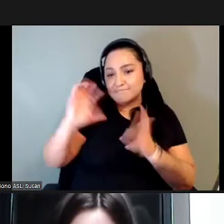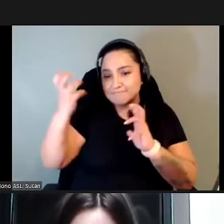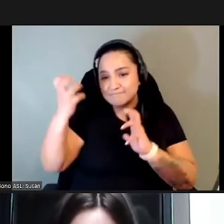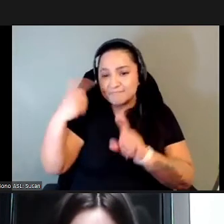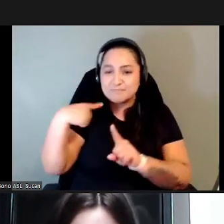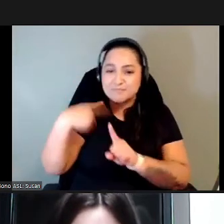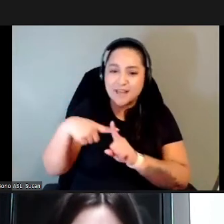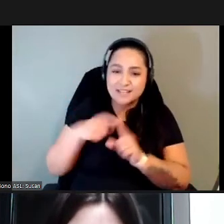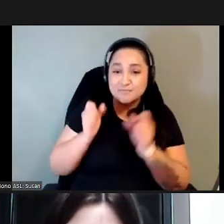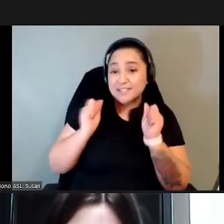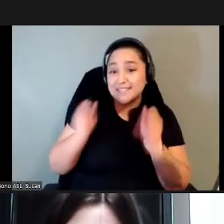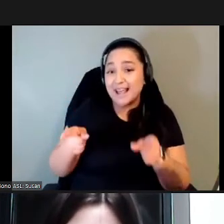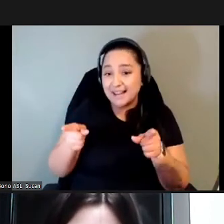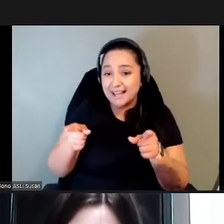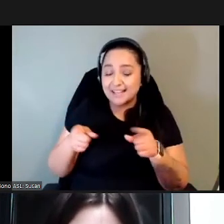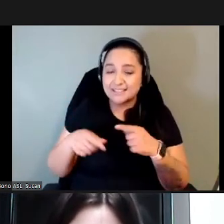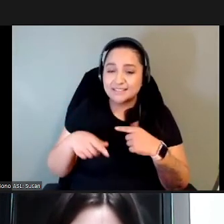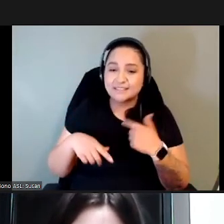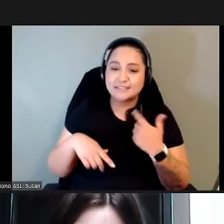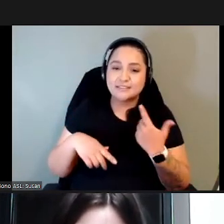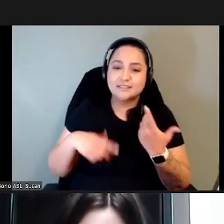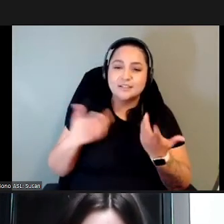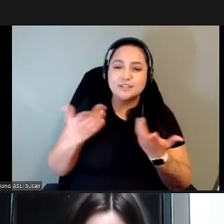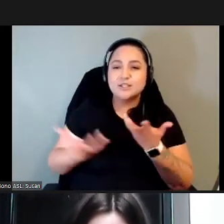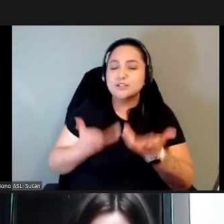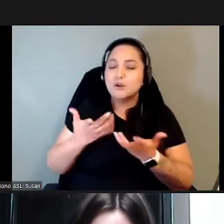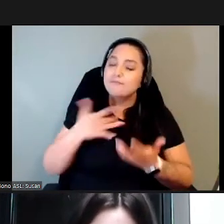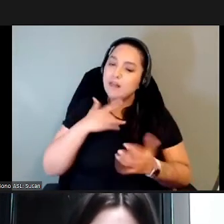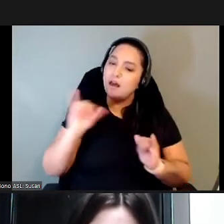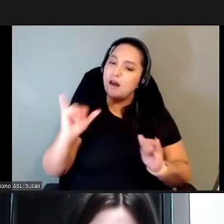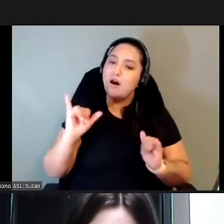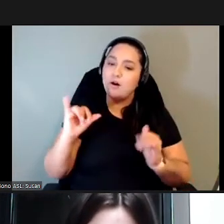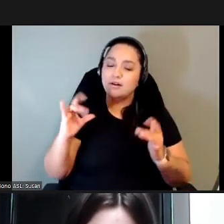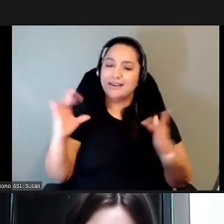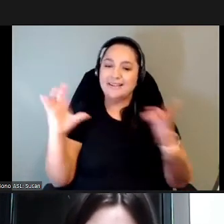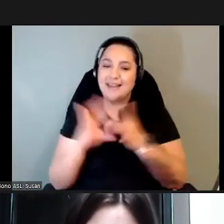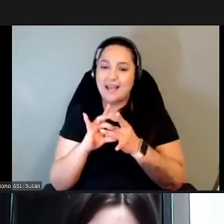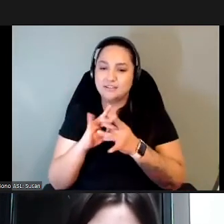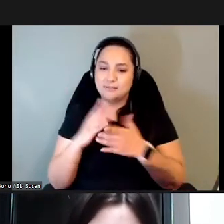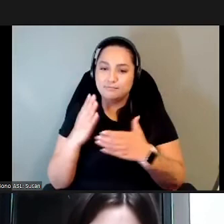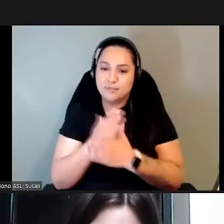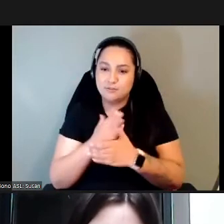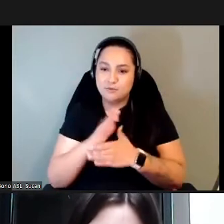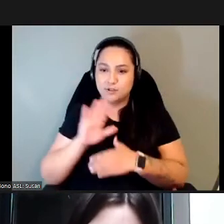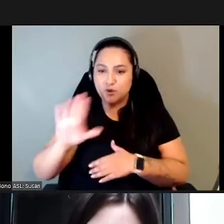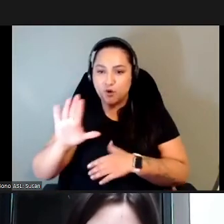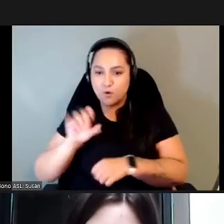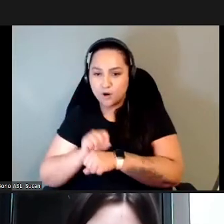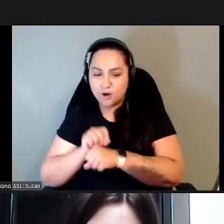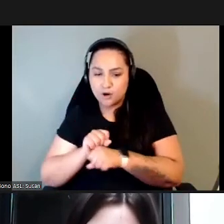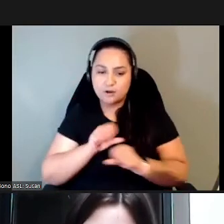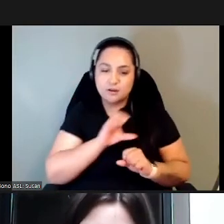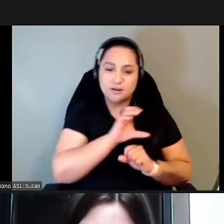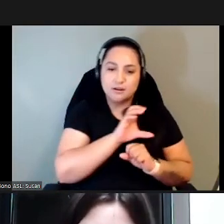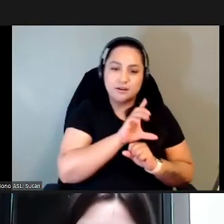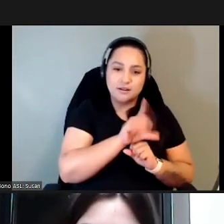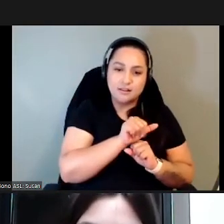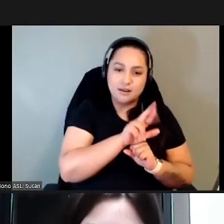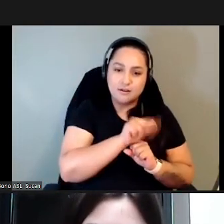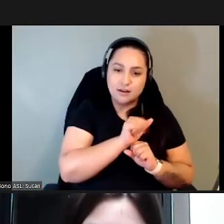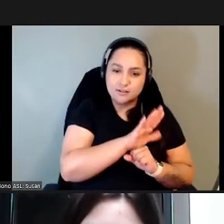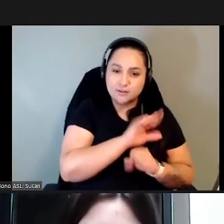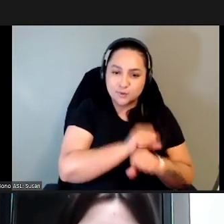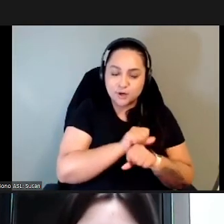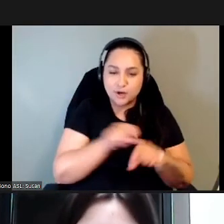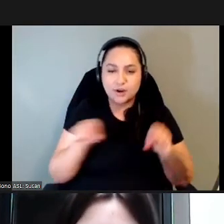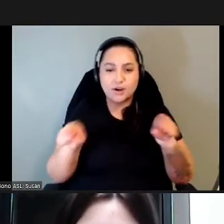and of the spirit. And I'm just feeling these connections between your work and Clara's work, which, and these ramifications of, this